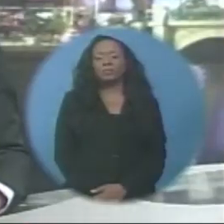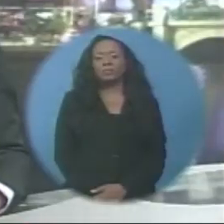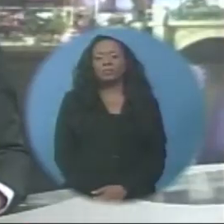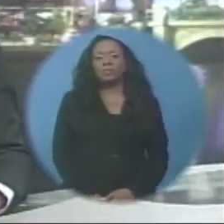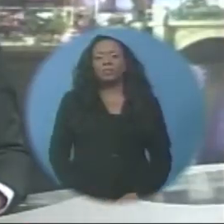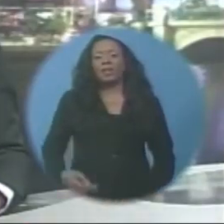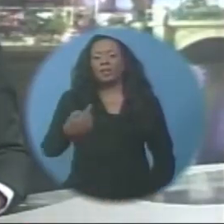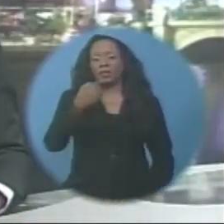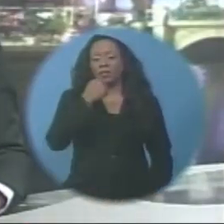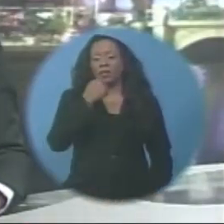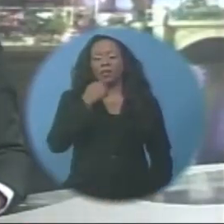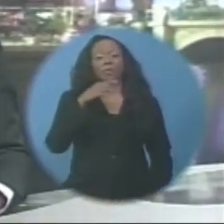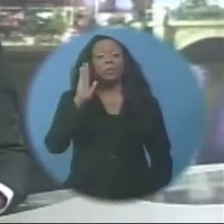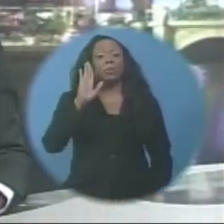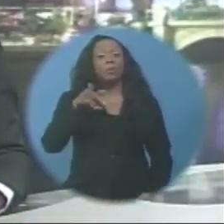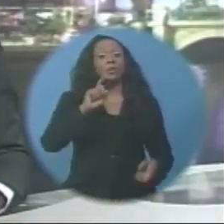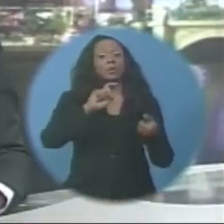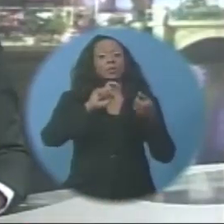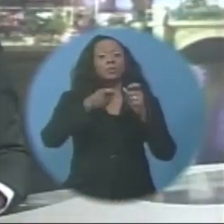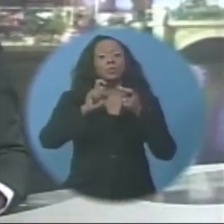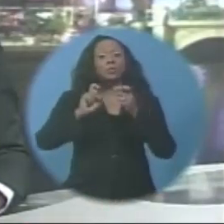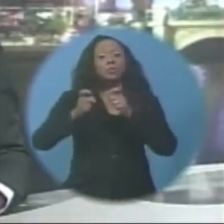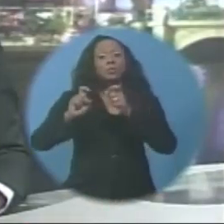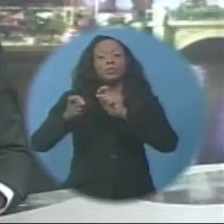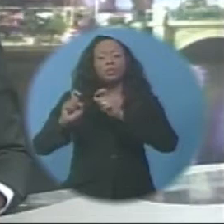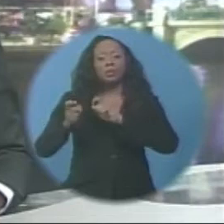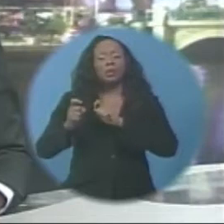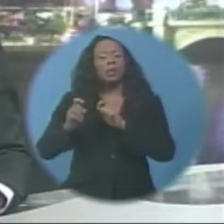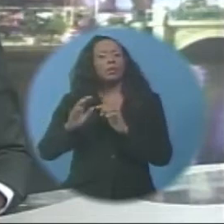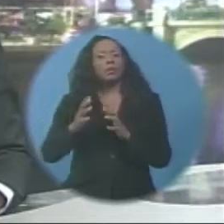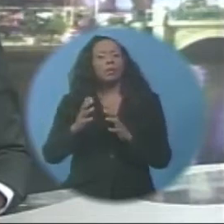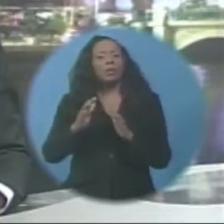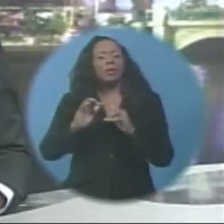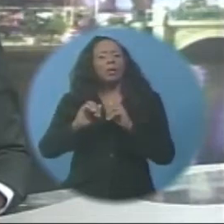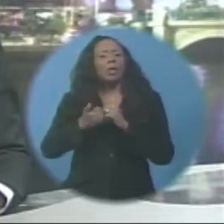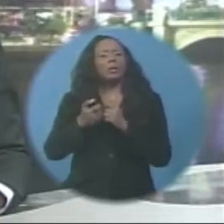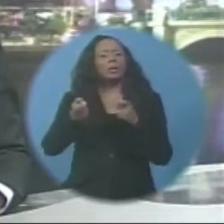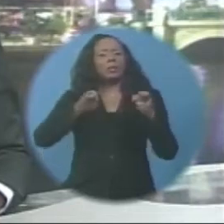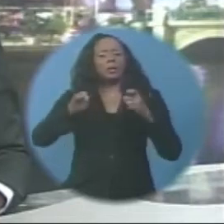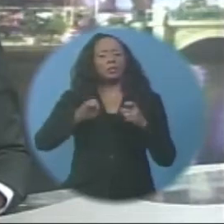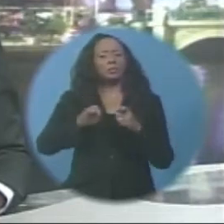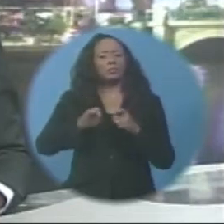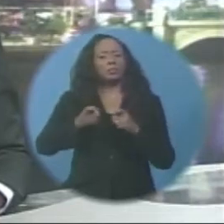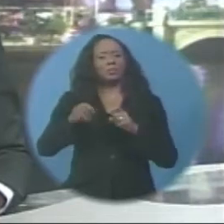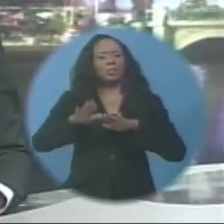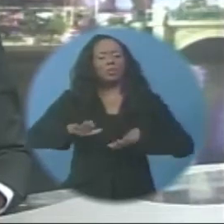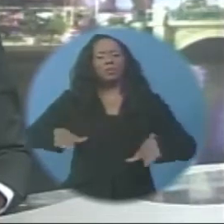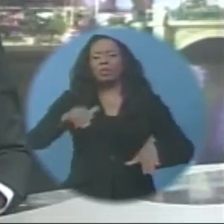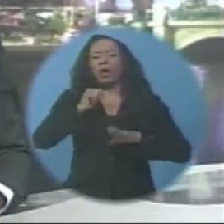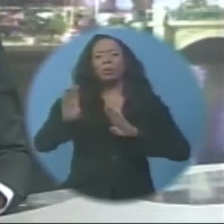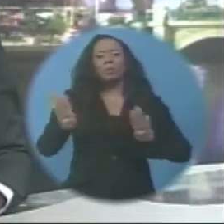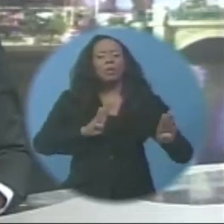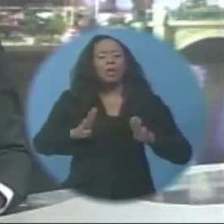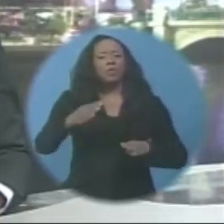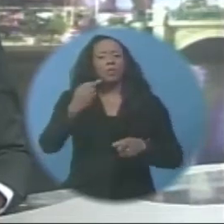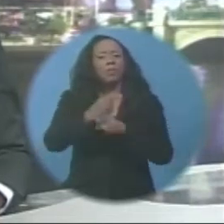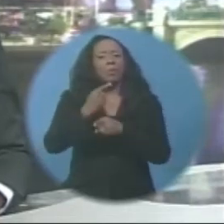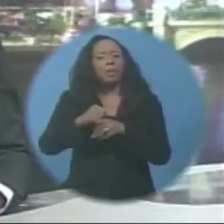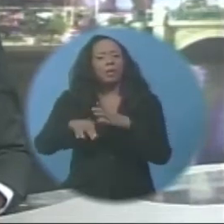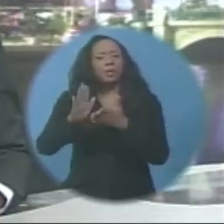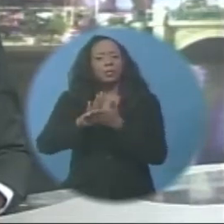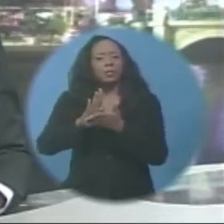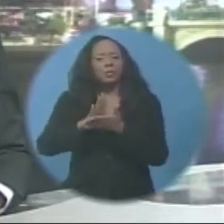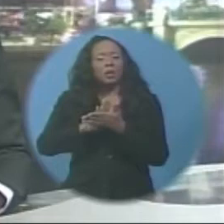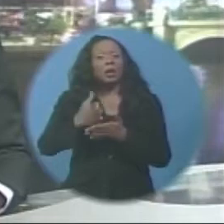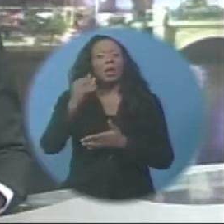Mr. Jones revealed that there will be changes coming on the statute books to deal with how deviant behavior in schools is handled, and other institutions will be